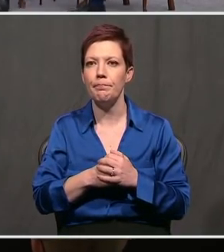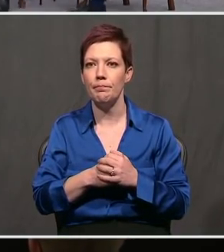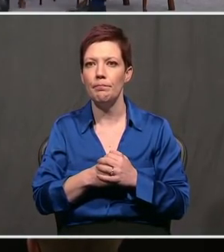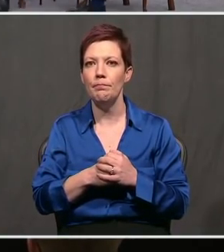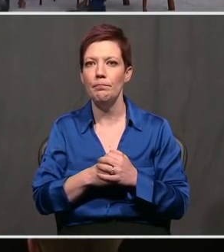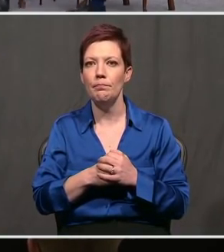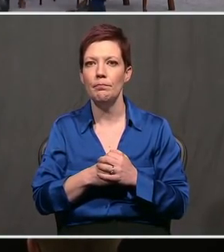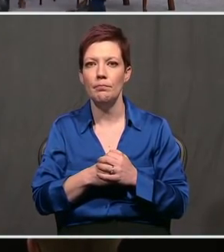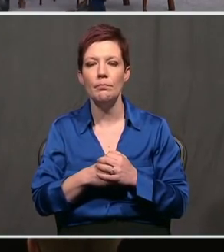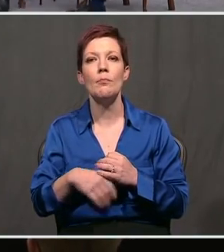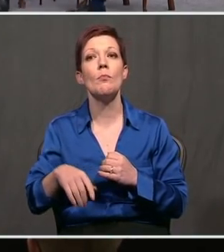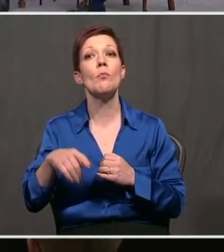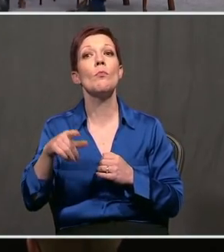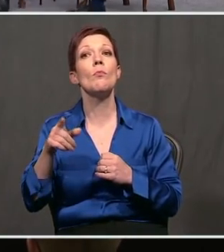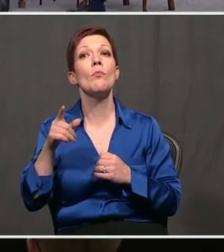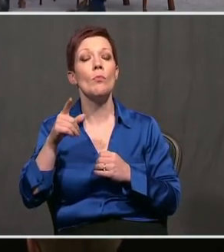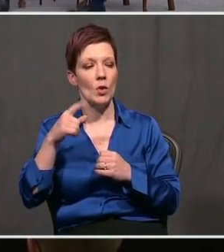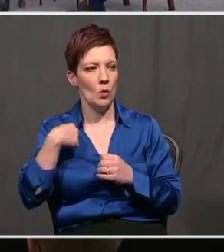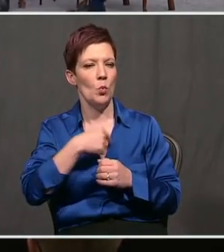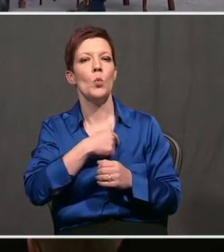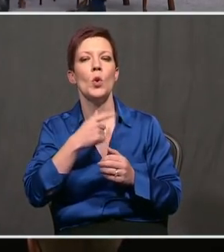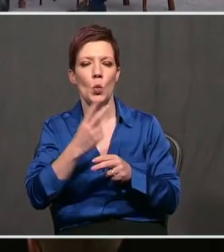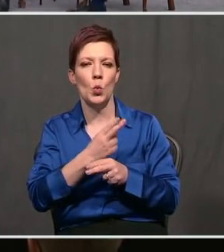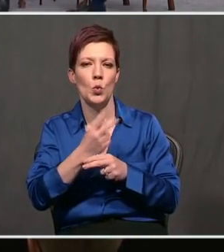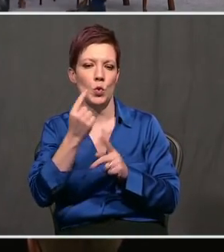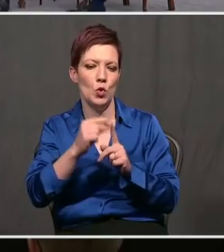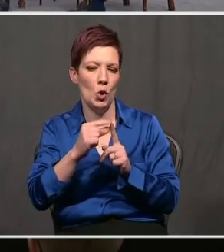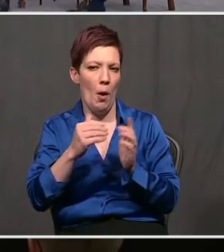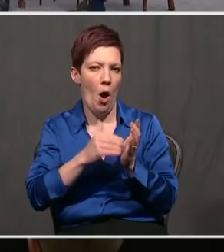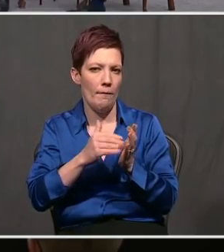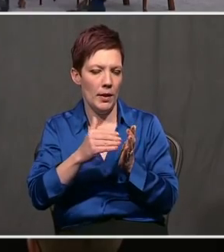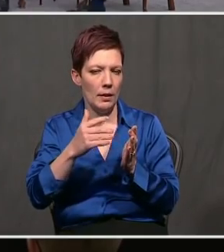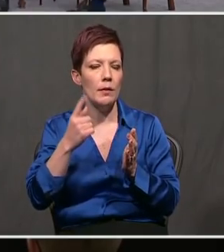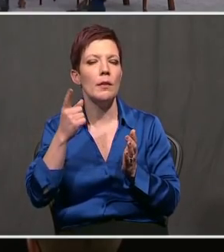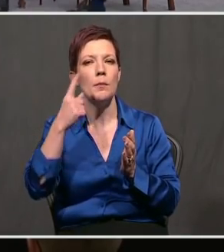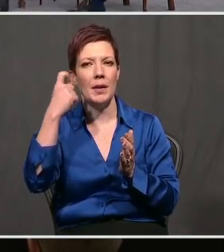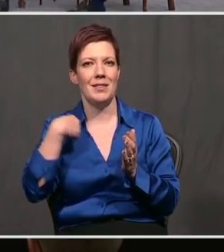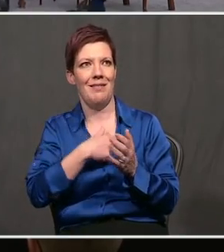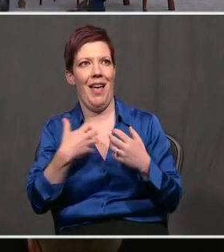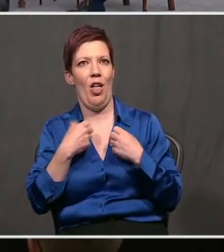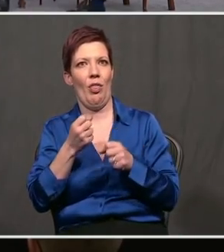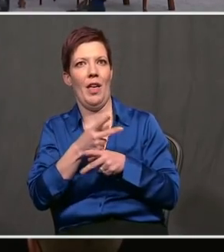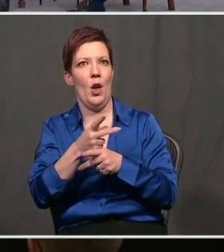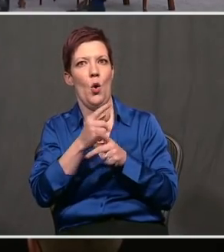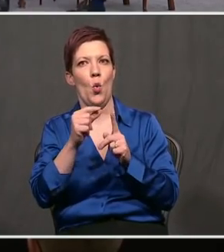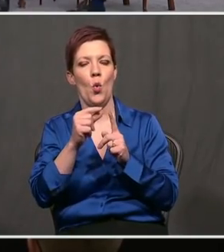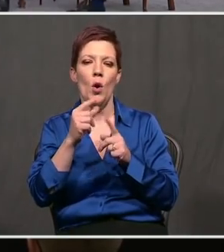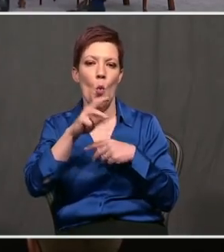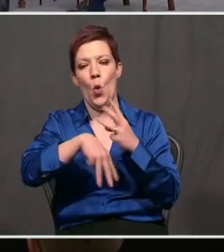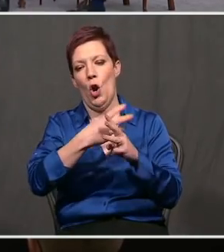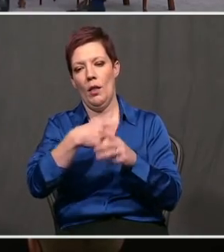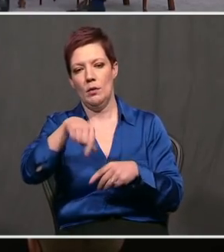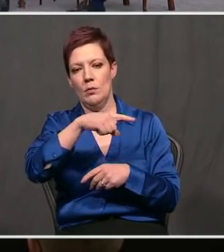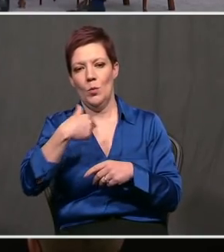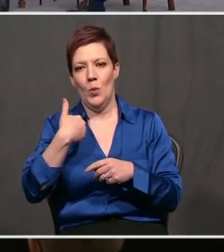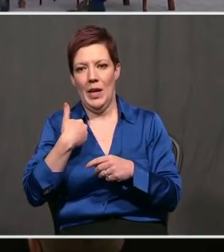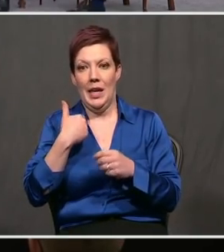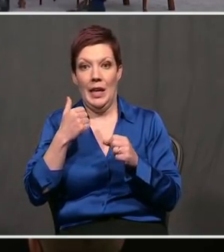I'd wanted to stress that a lot of times we use a term, because we're in the healthcare world, we use a shorthand of healthcare